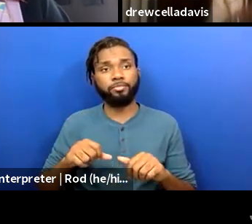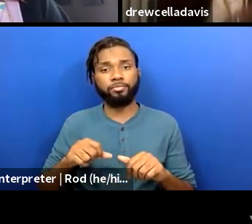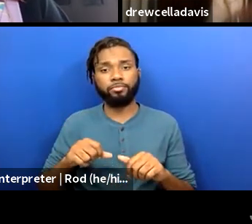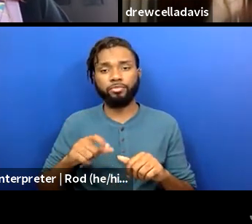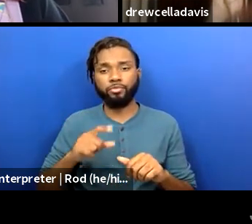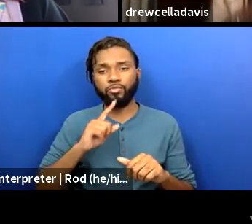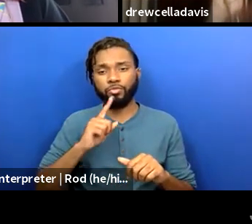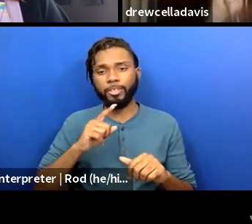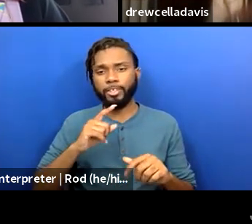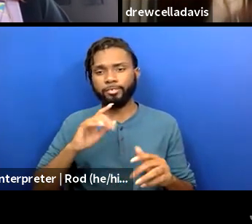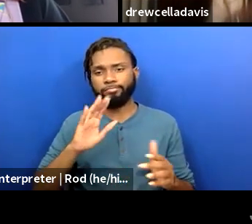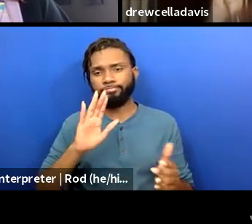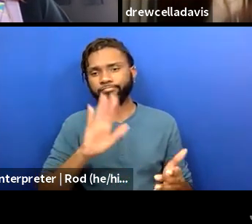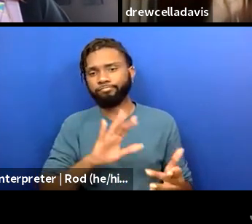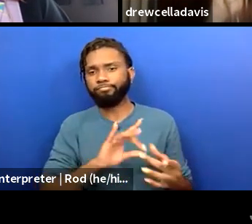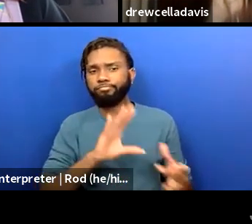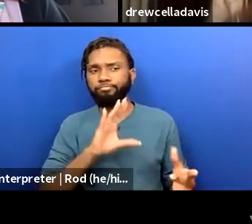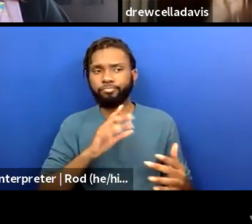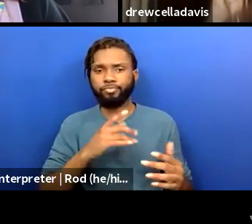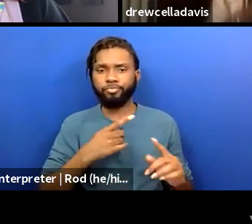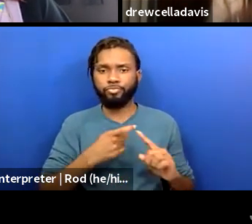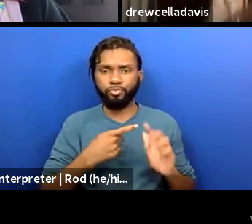of stereotypes and